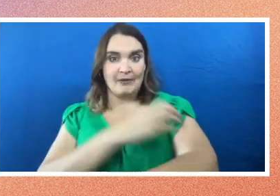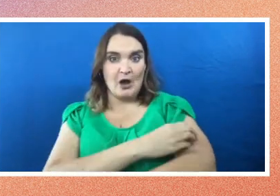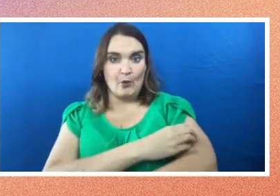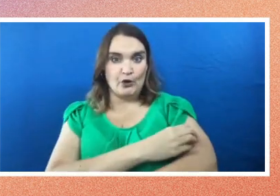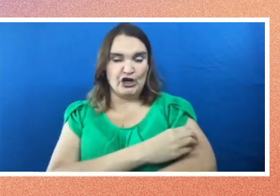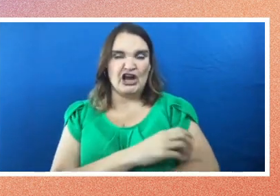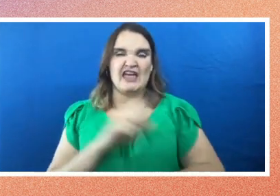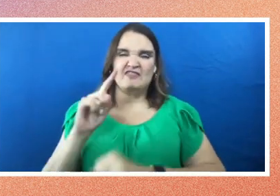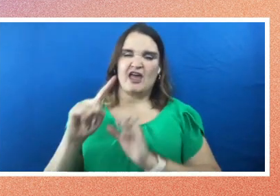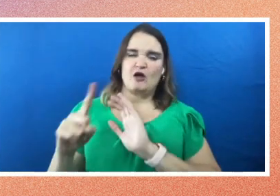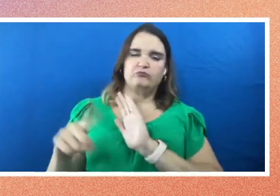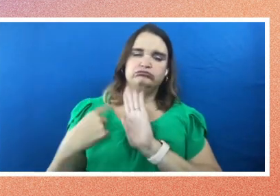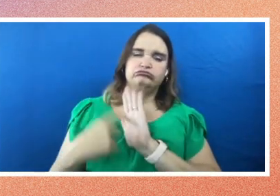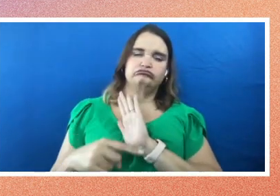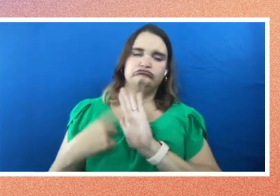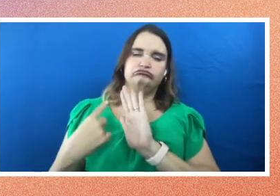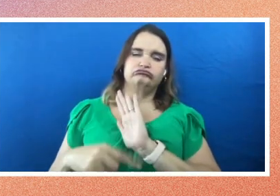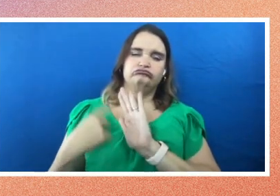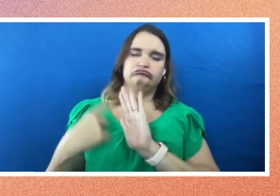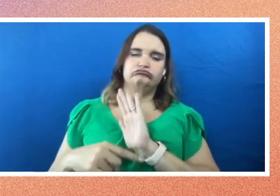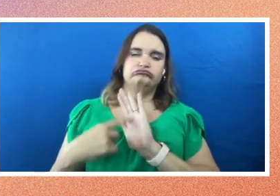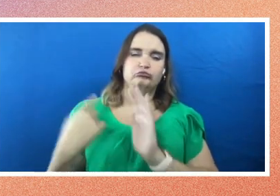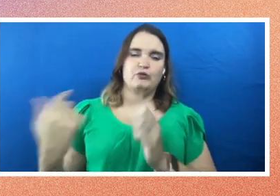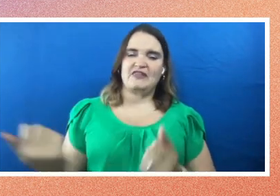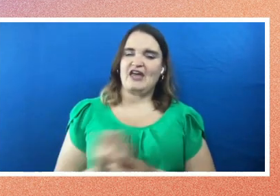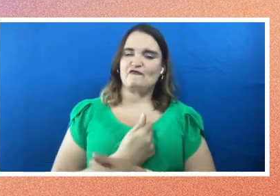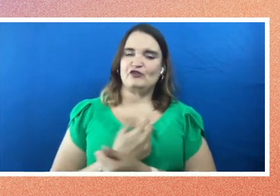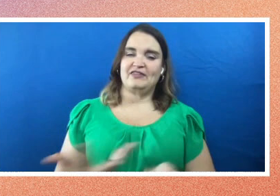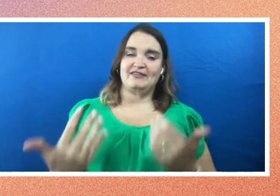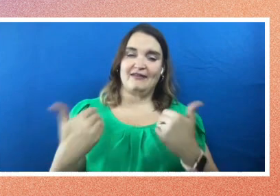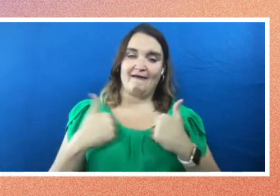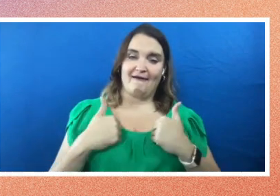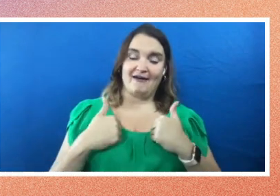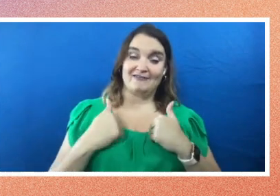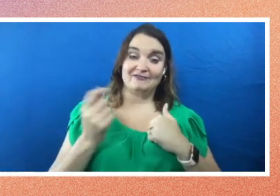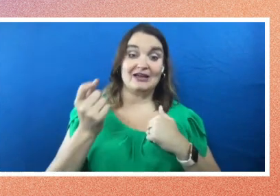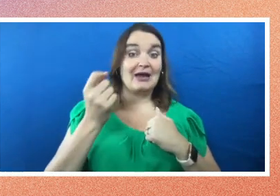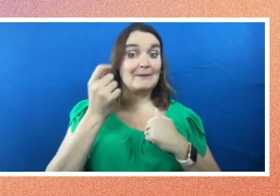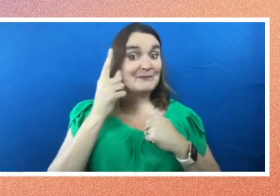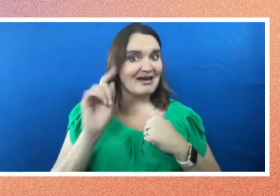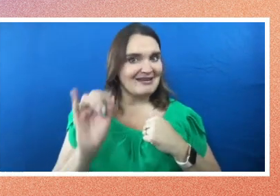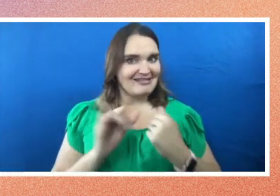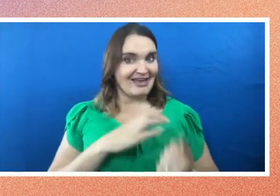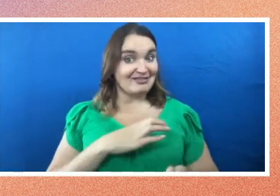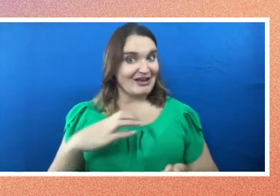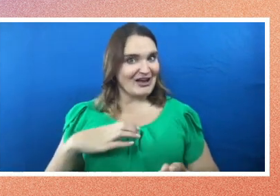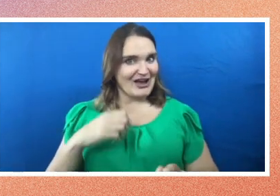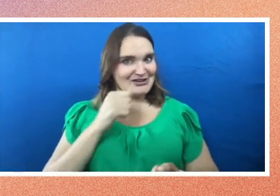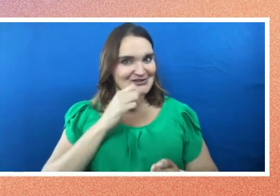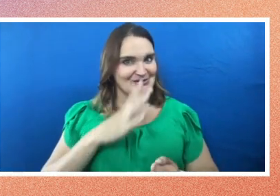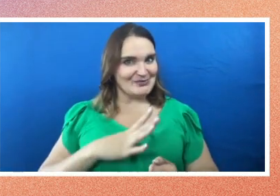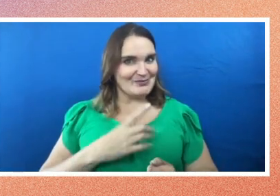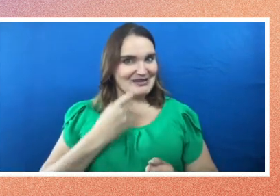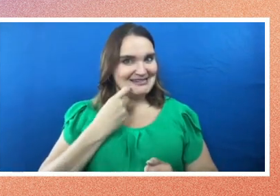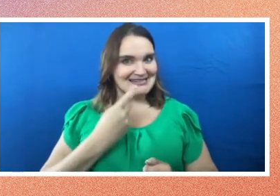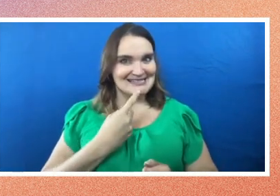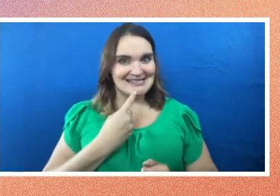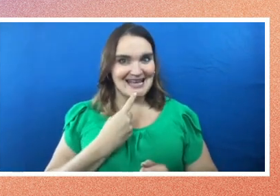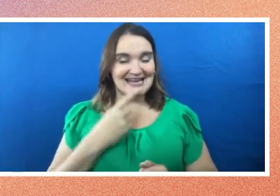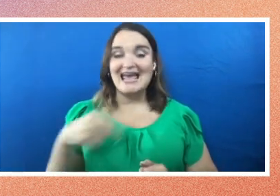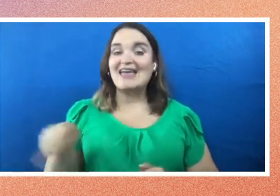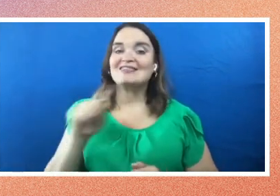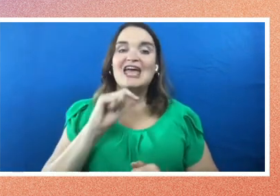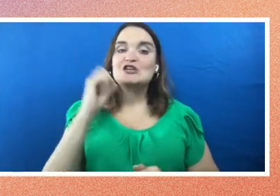got. But as the Congresswoman said, what they don't realize is that tough